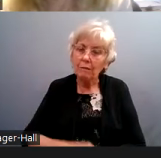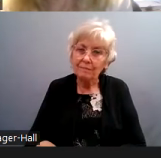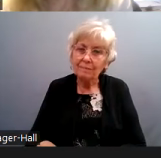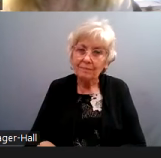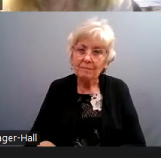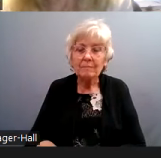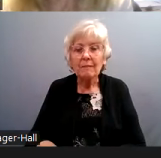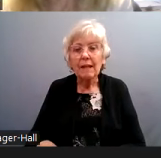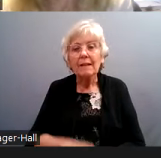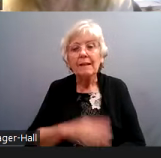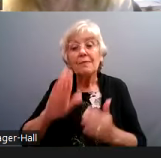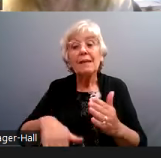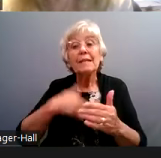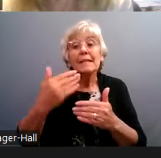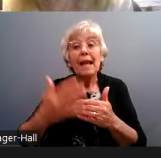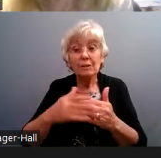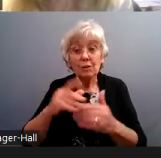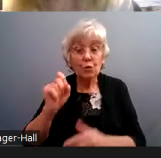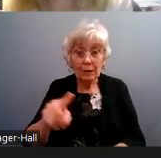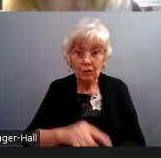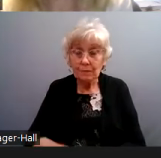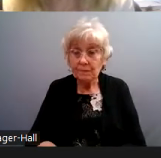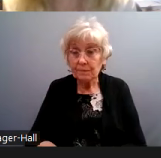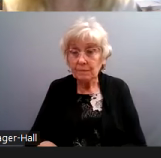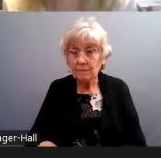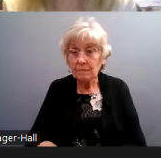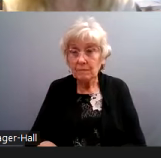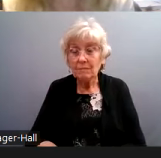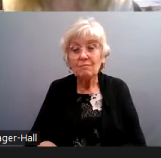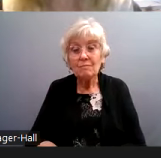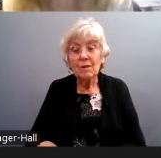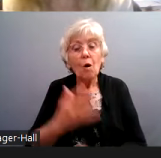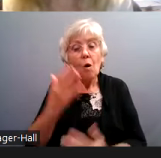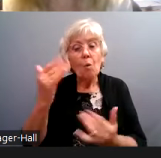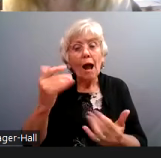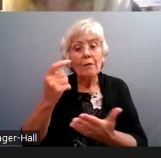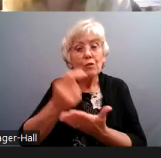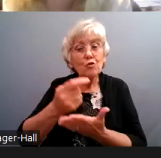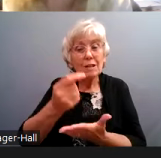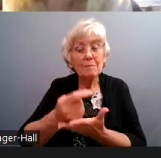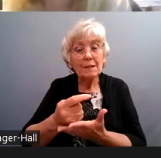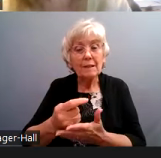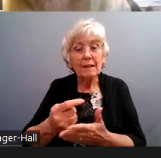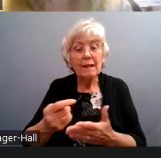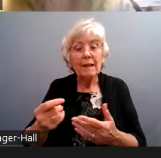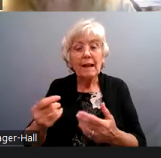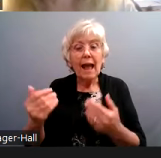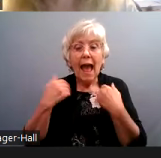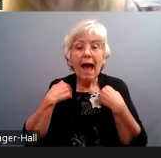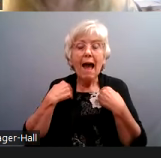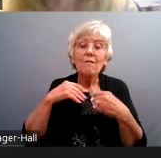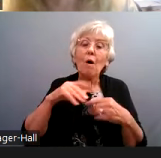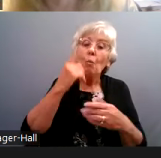Next question is, what's another good one? Why does the treatment regimen have an on-off